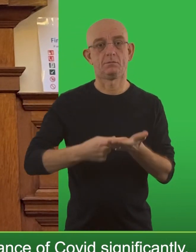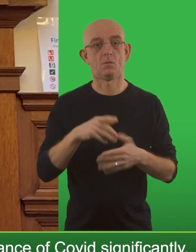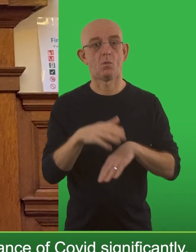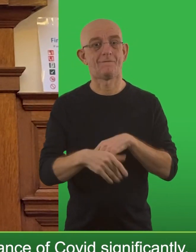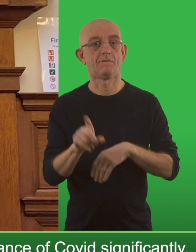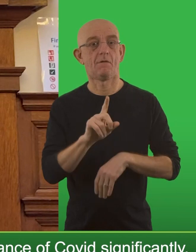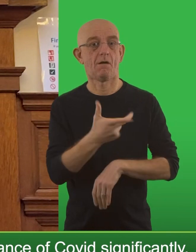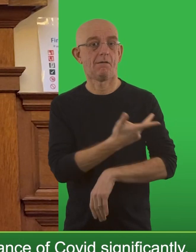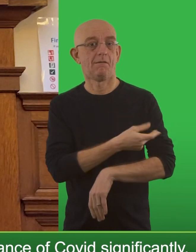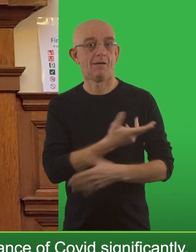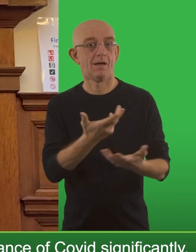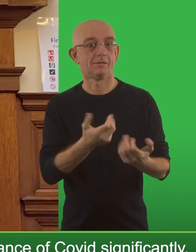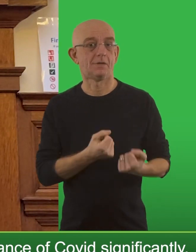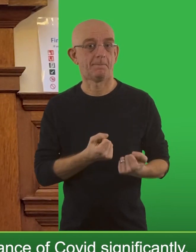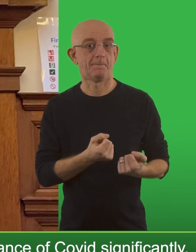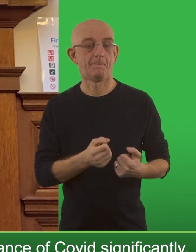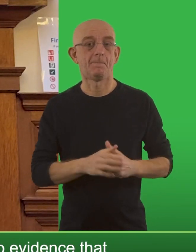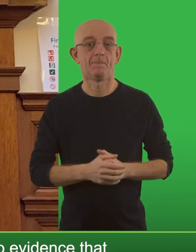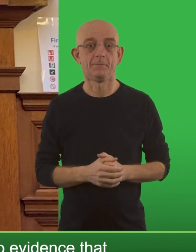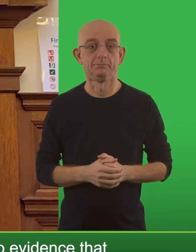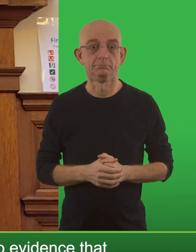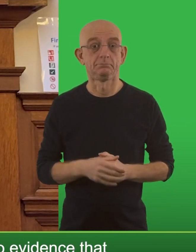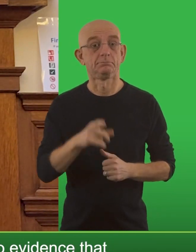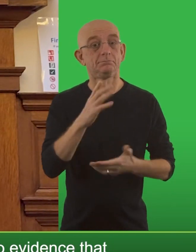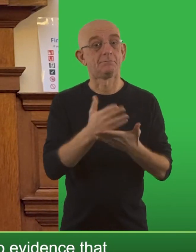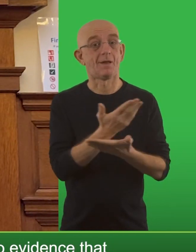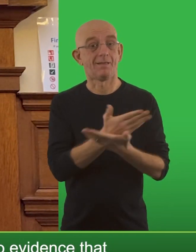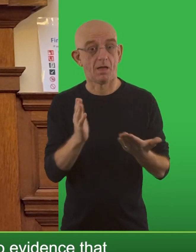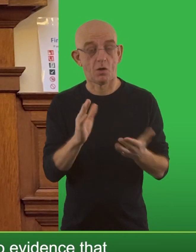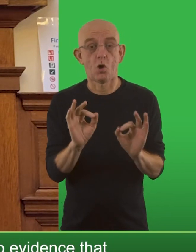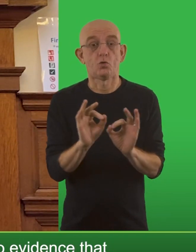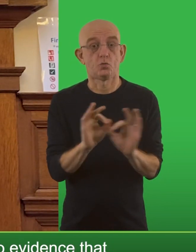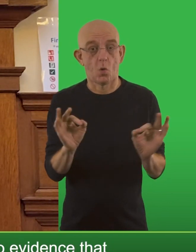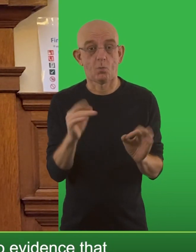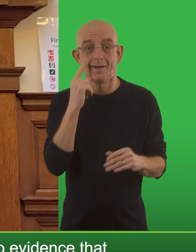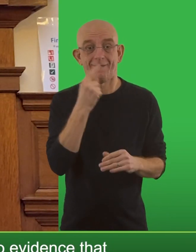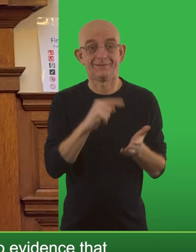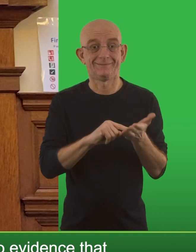coin into your decision making. So just to be categorical, there is